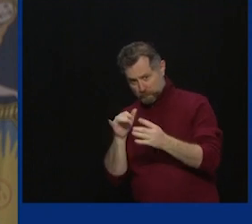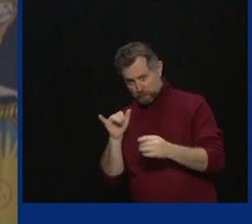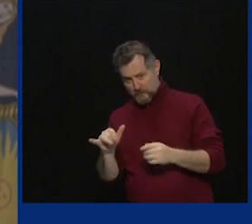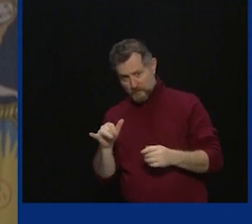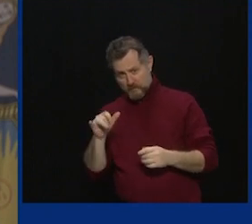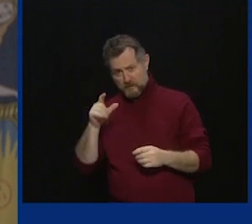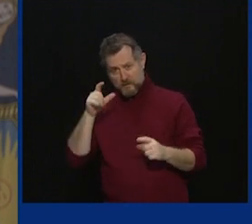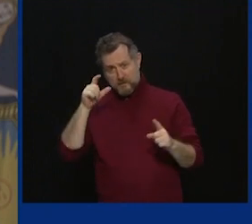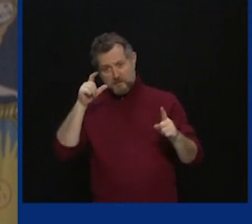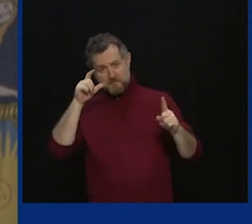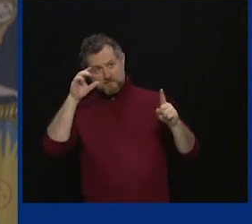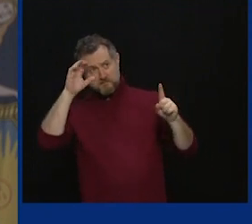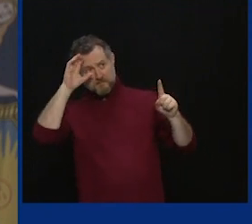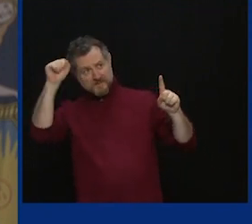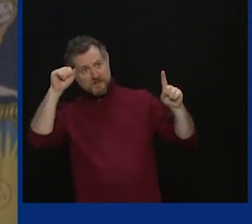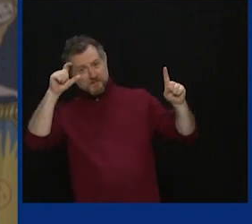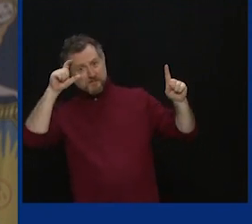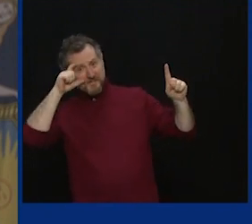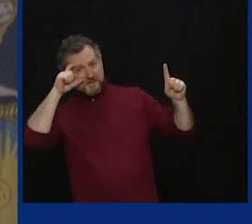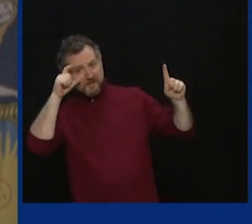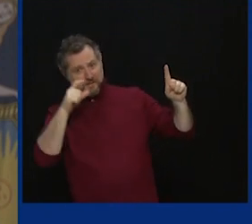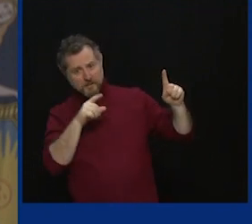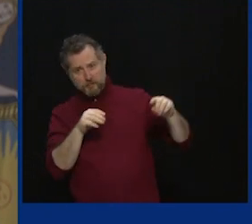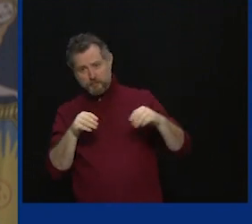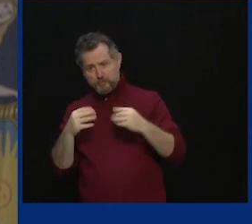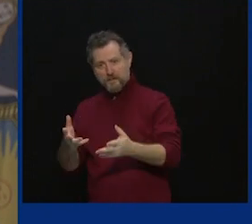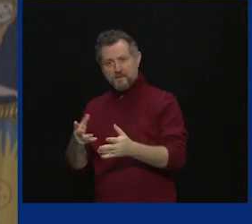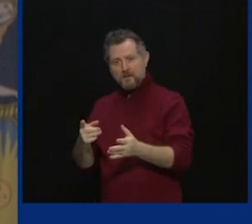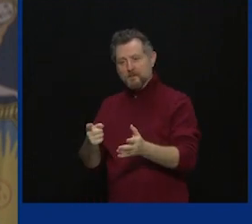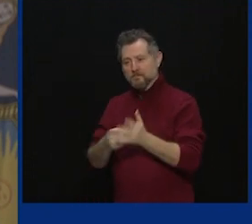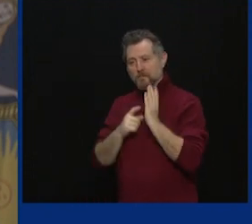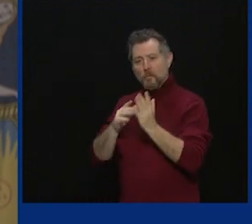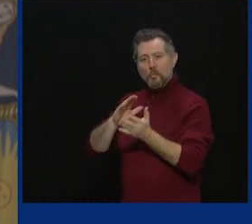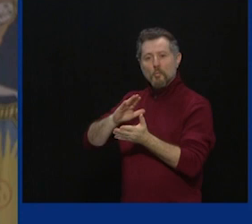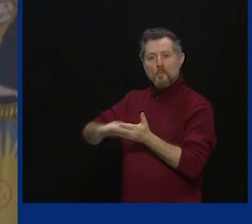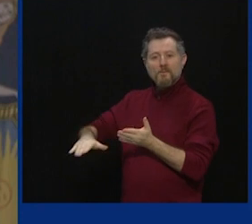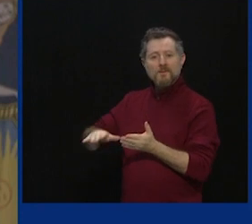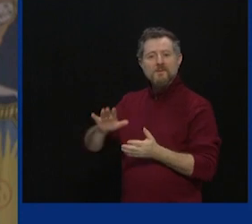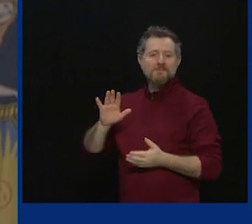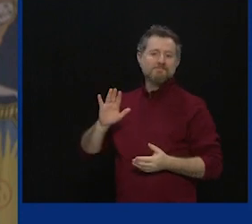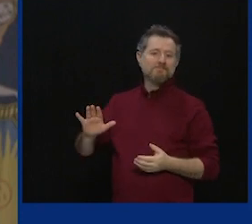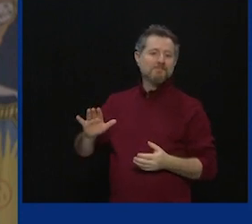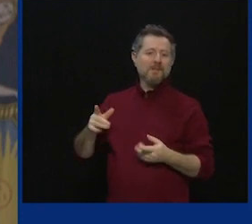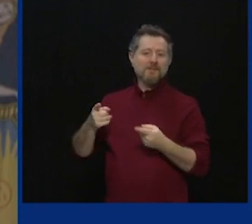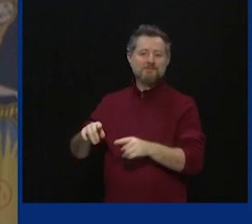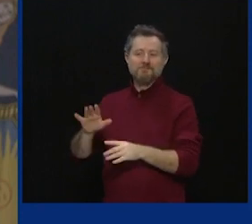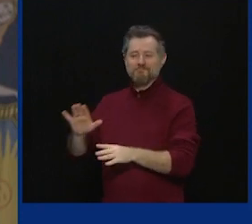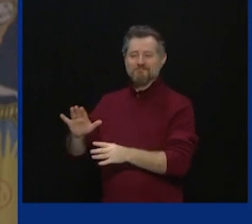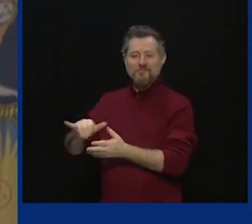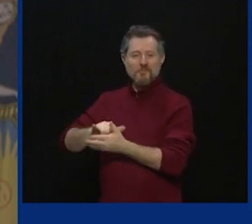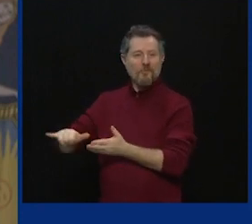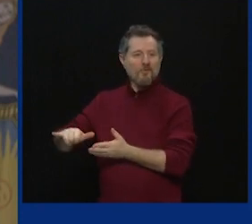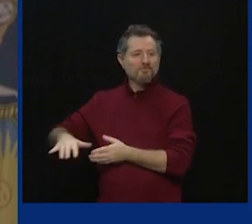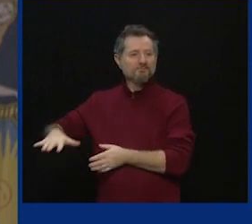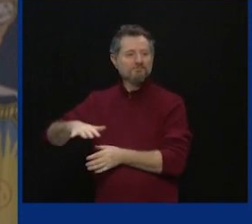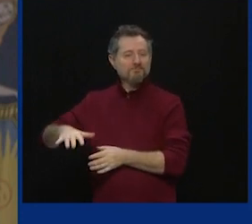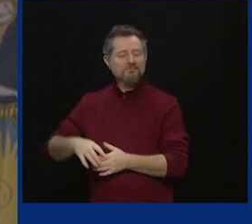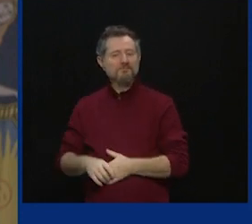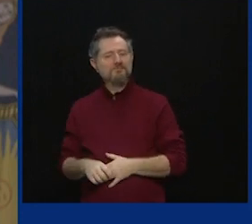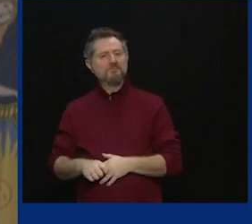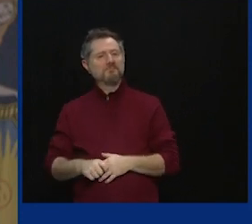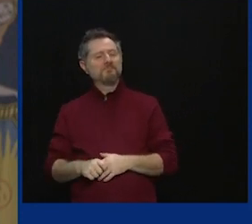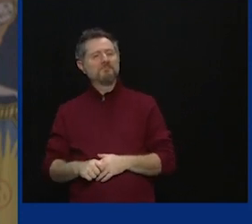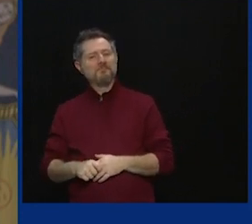it a reality in New York. Those of you who are just getting to know me will know that there is no scenario where I'm going to